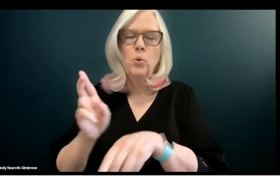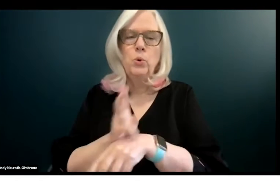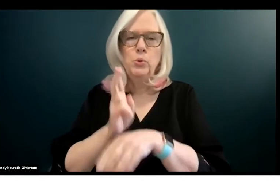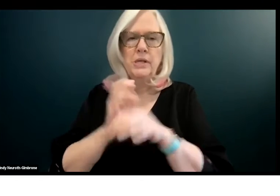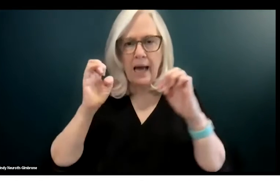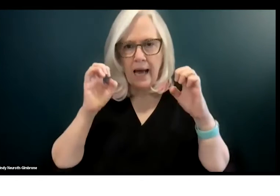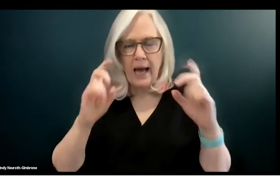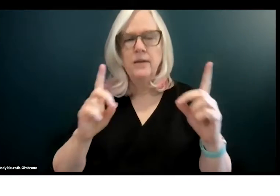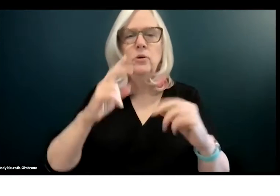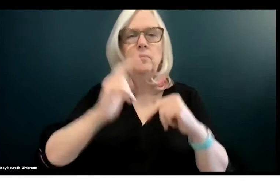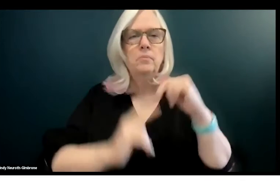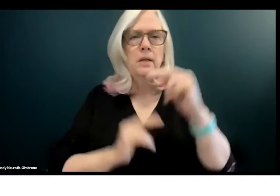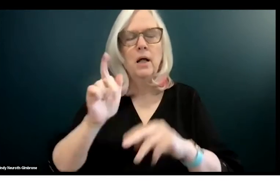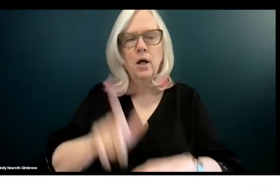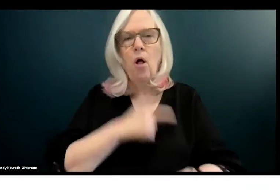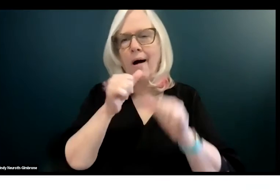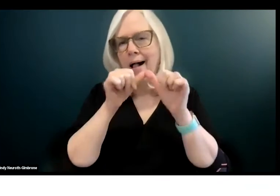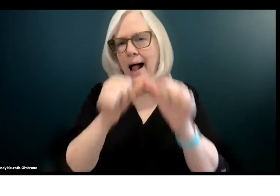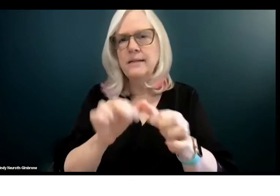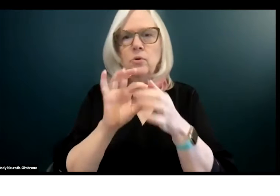long-lasting relationships with students.